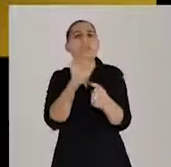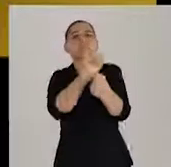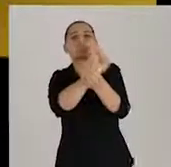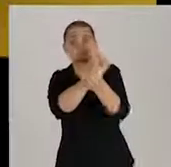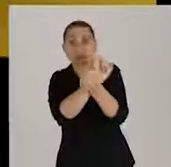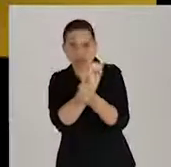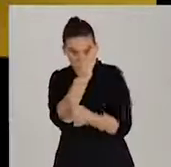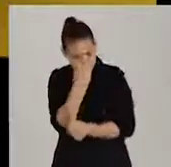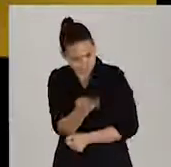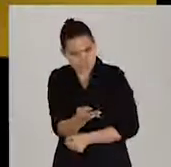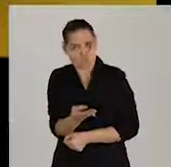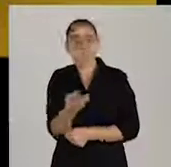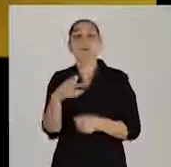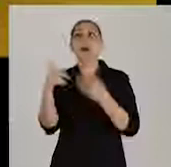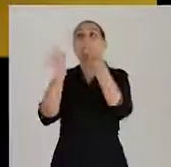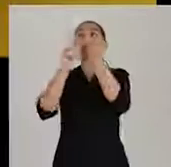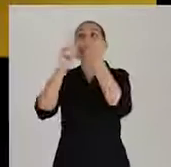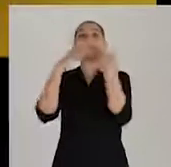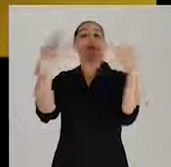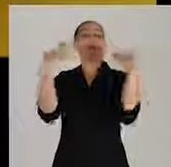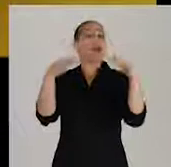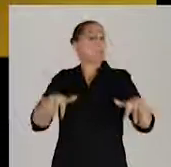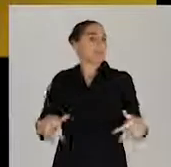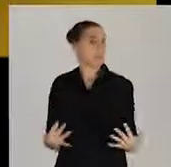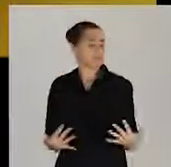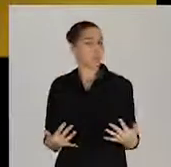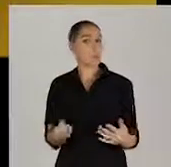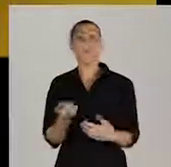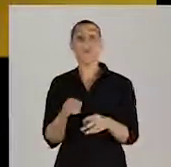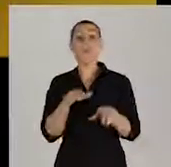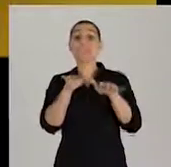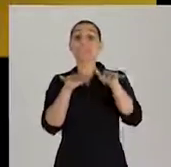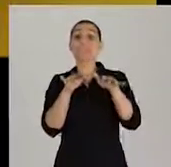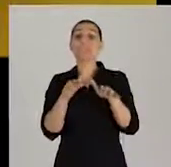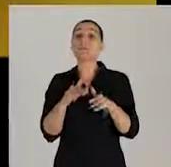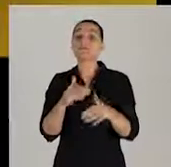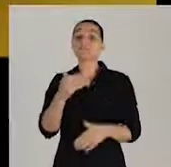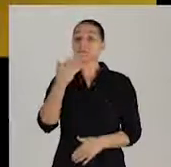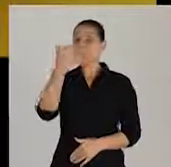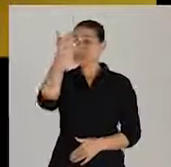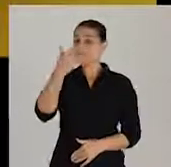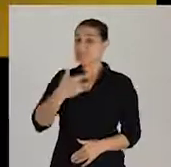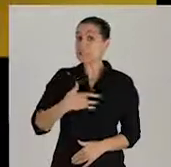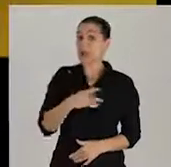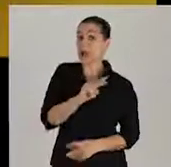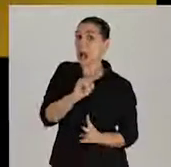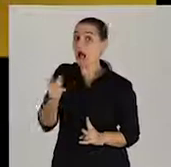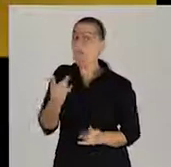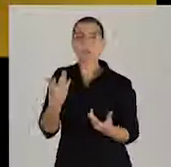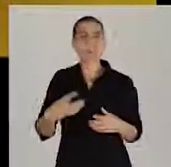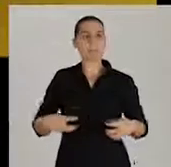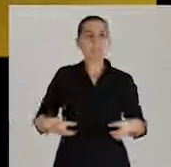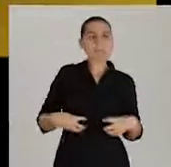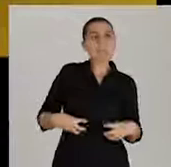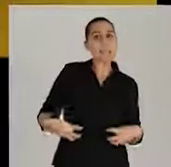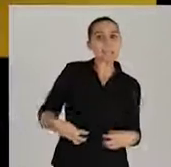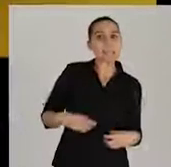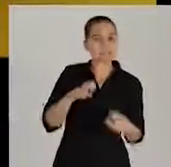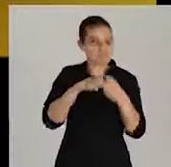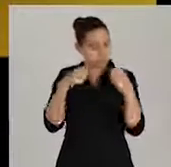camps, patients with medical conditions such as diabetes, cancer, or renal failure, and those